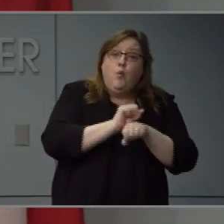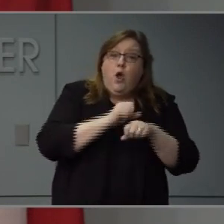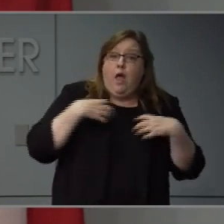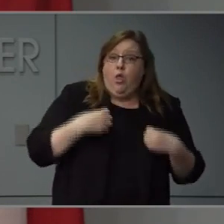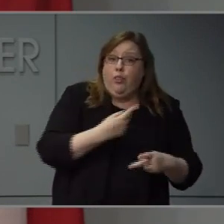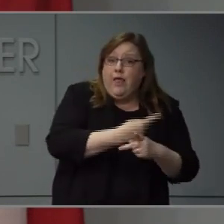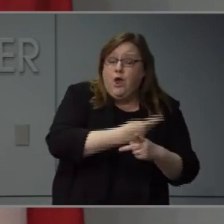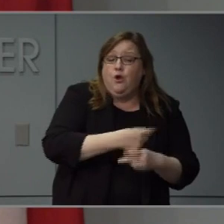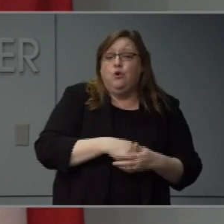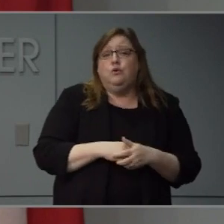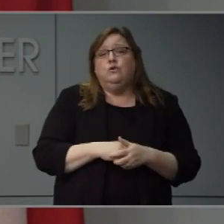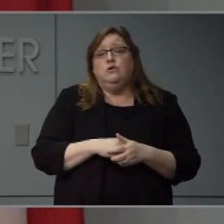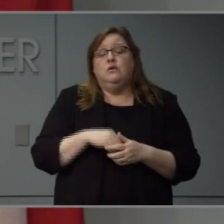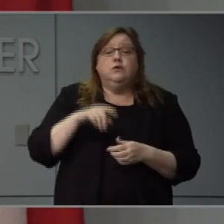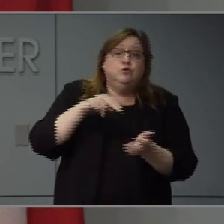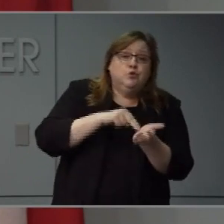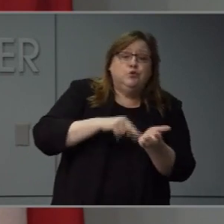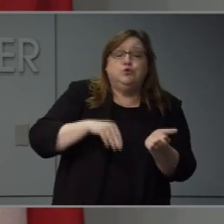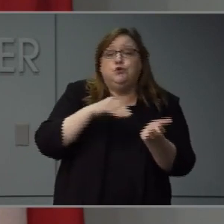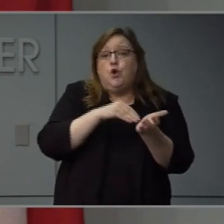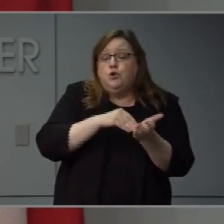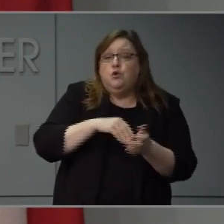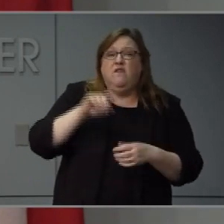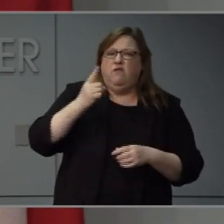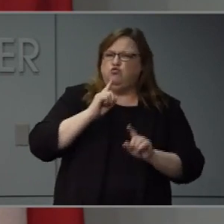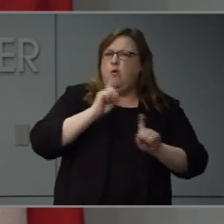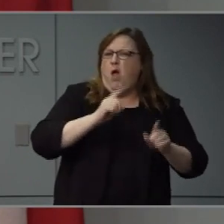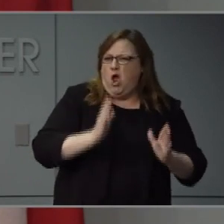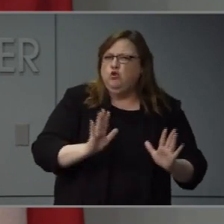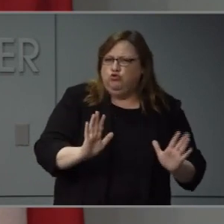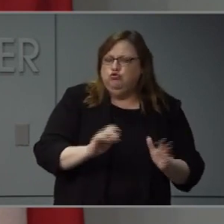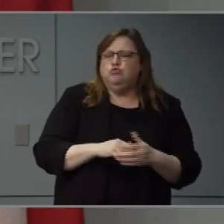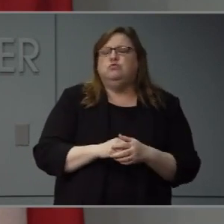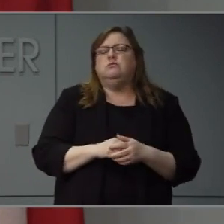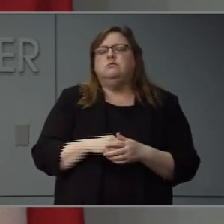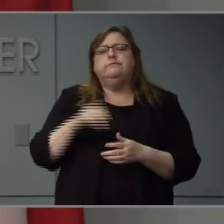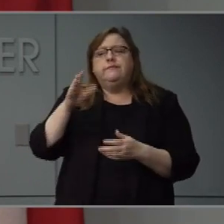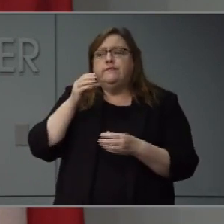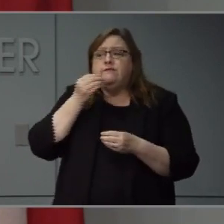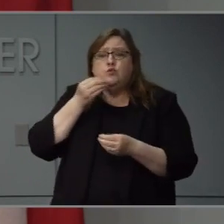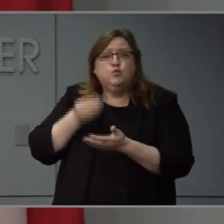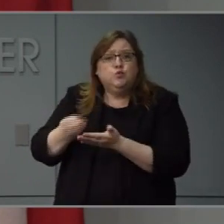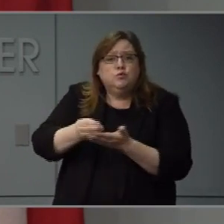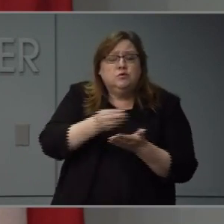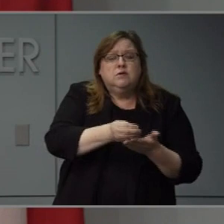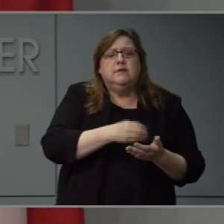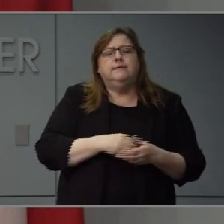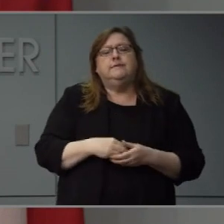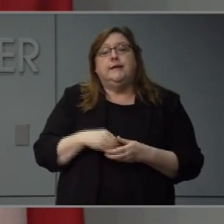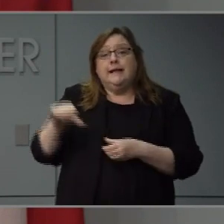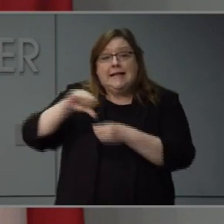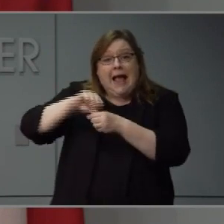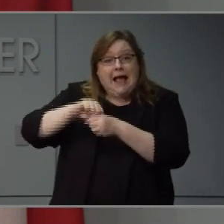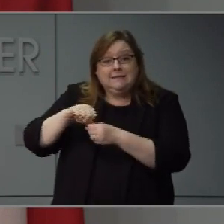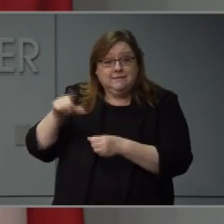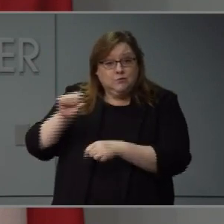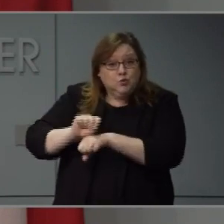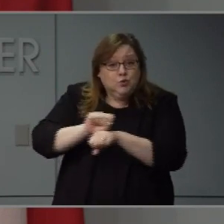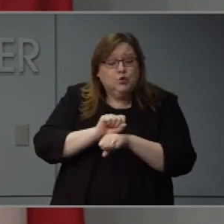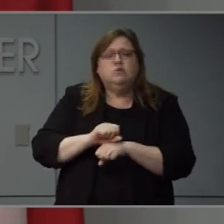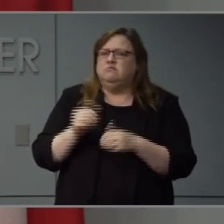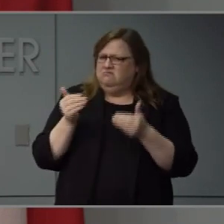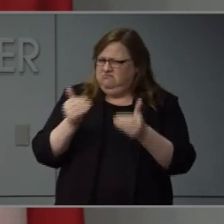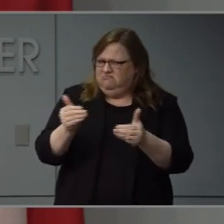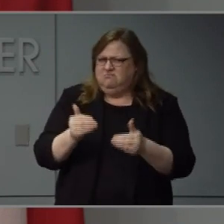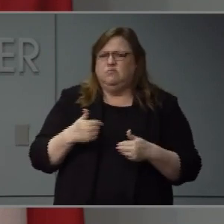like grocery store clerks and gas station attendants. A list of sample collection sites is now posted